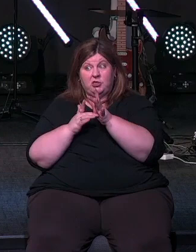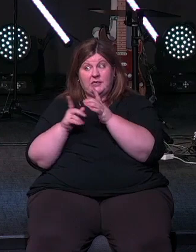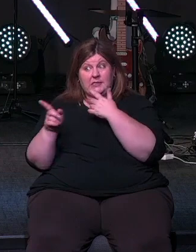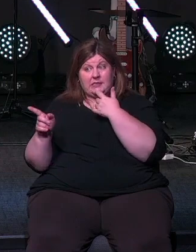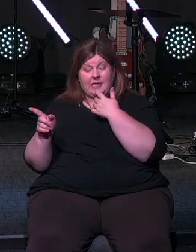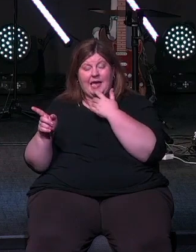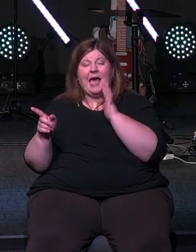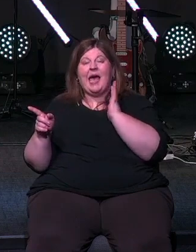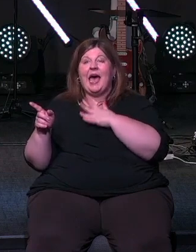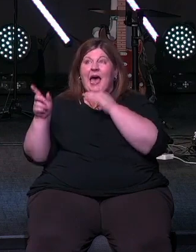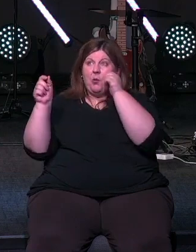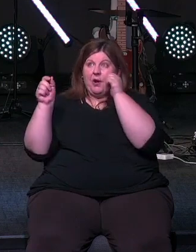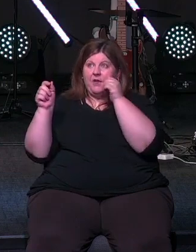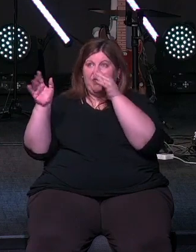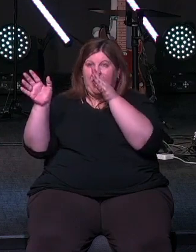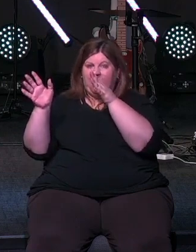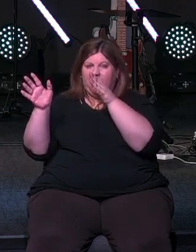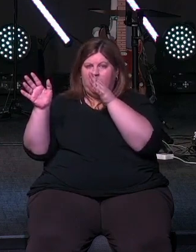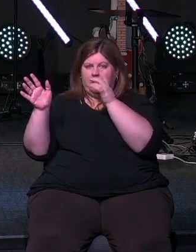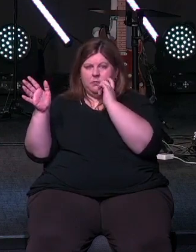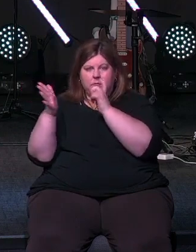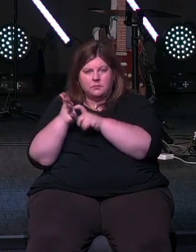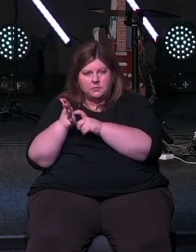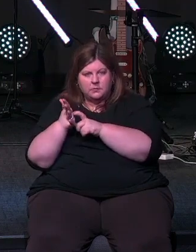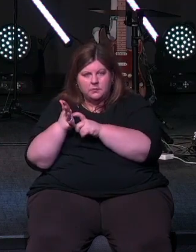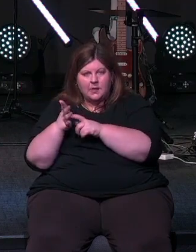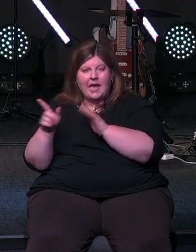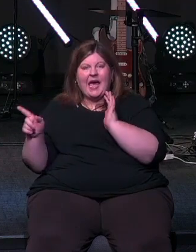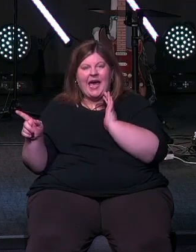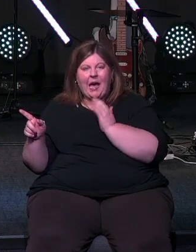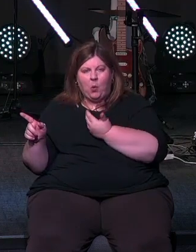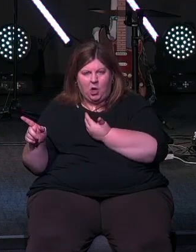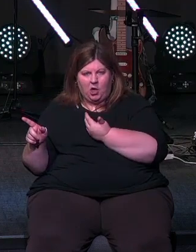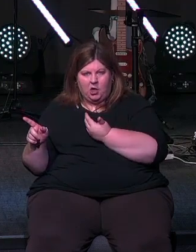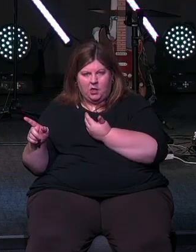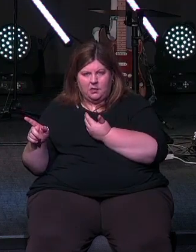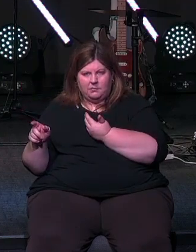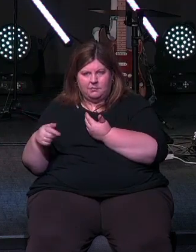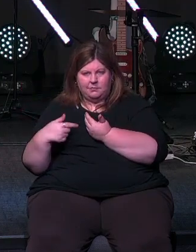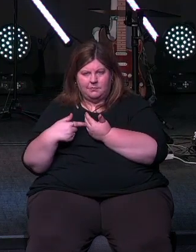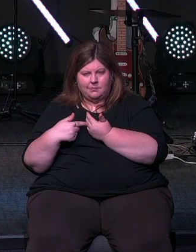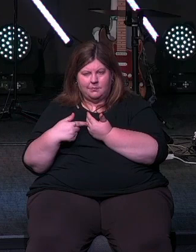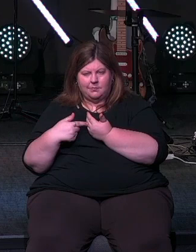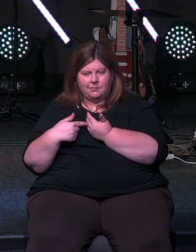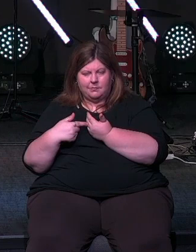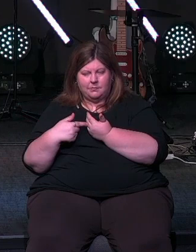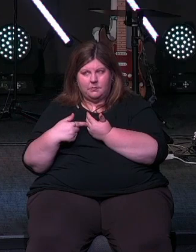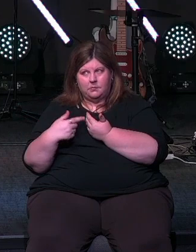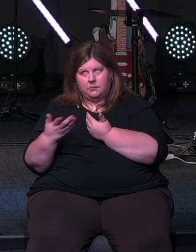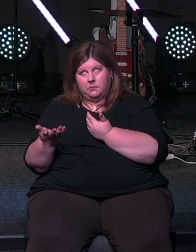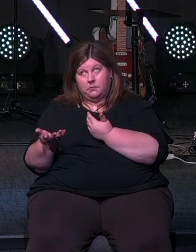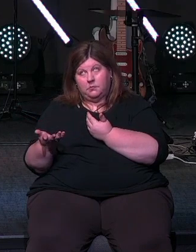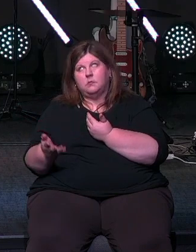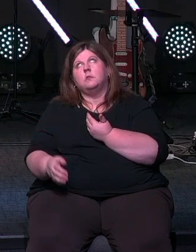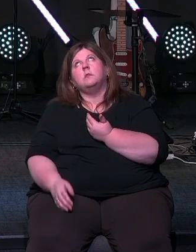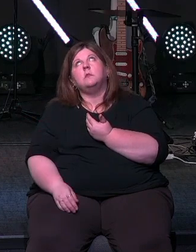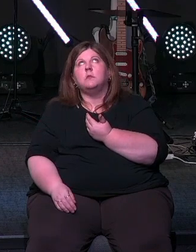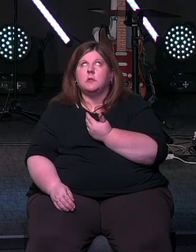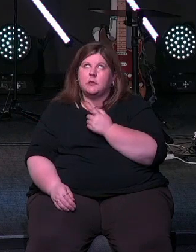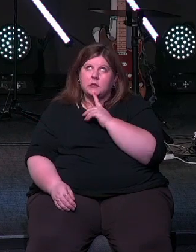say, "Our Father," the two words that jump out, first one is this: "Our." I know you're gonna be like, "David,